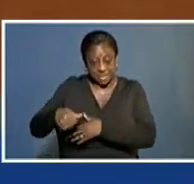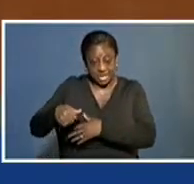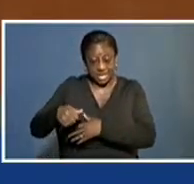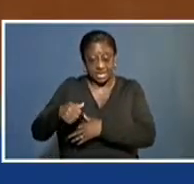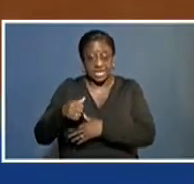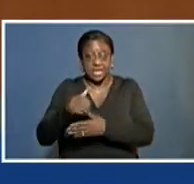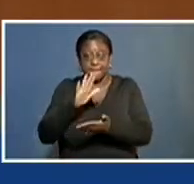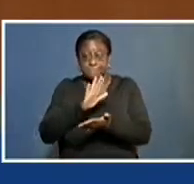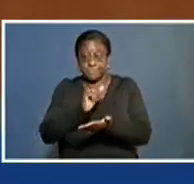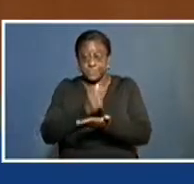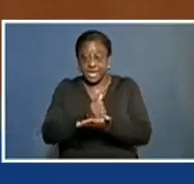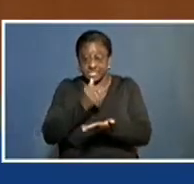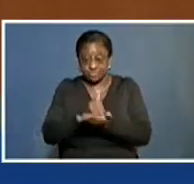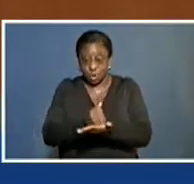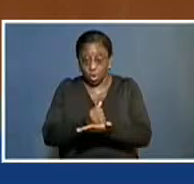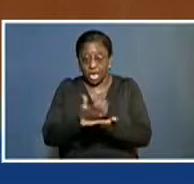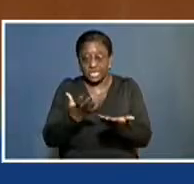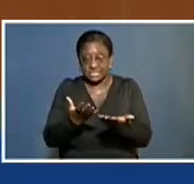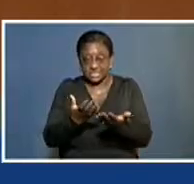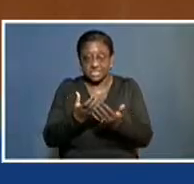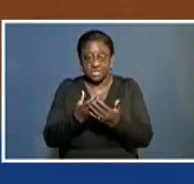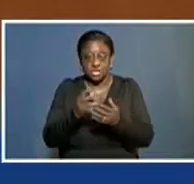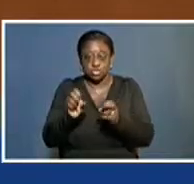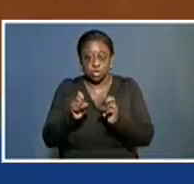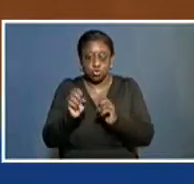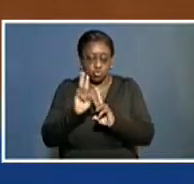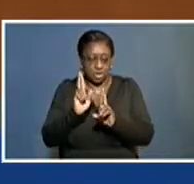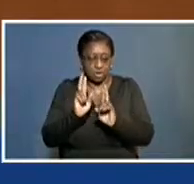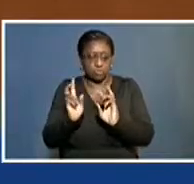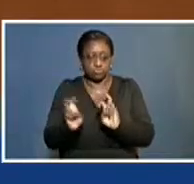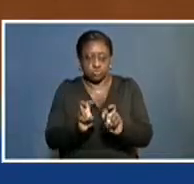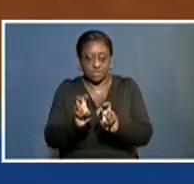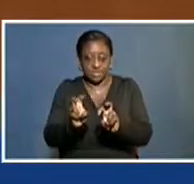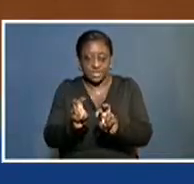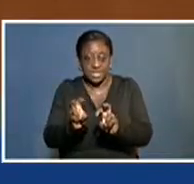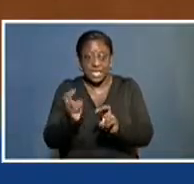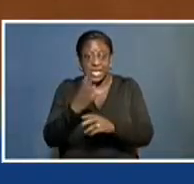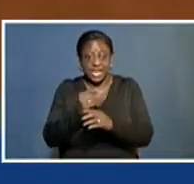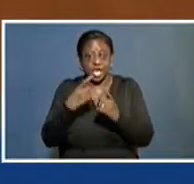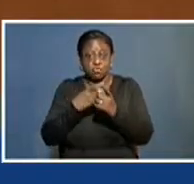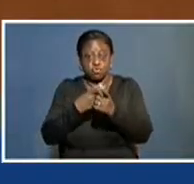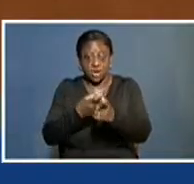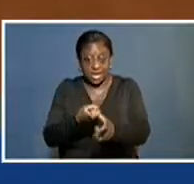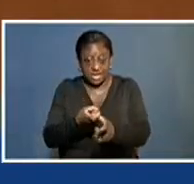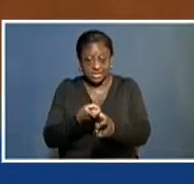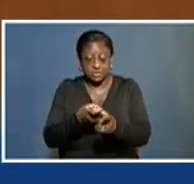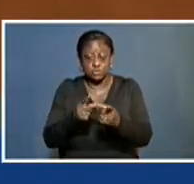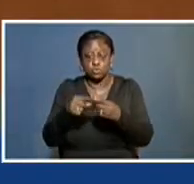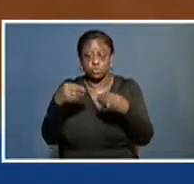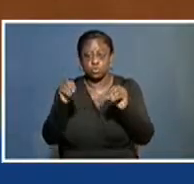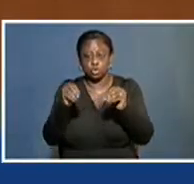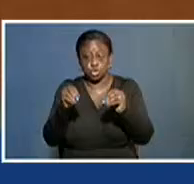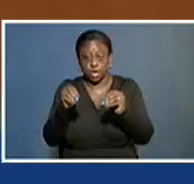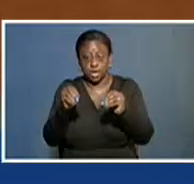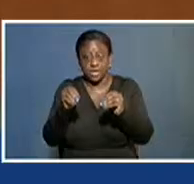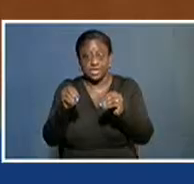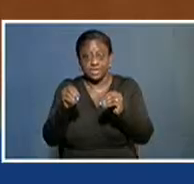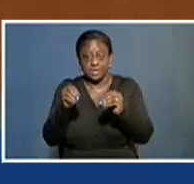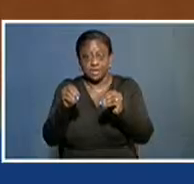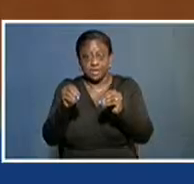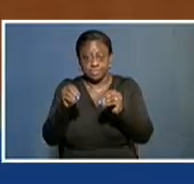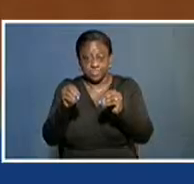passports, getting ready to travel. So I run towards my shop to try